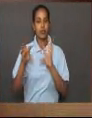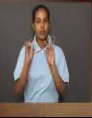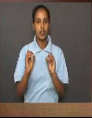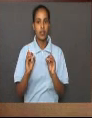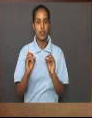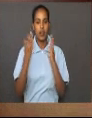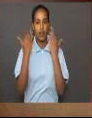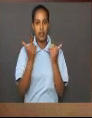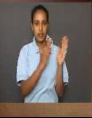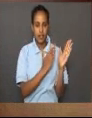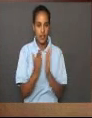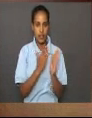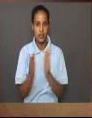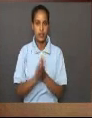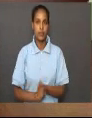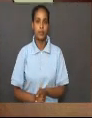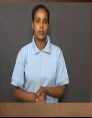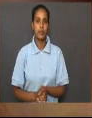Students, let's get ready.